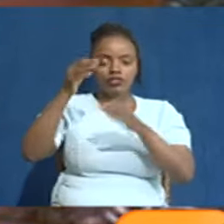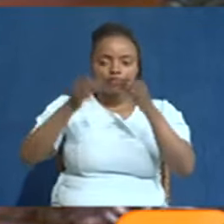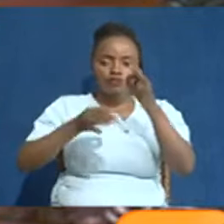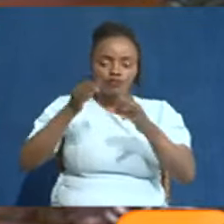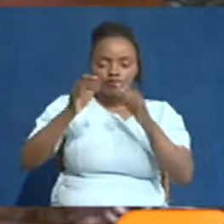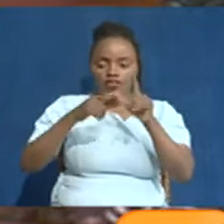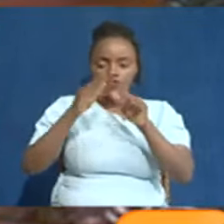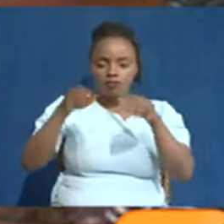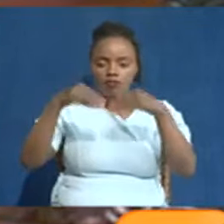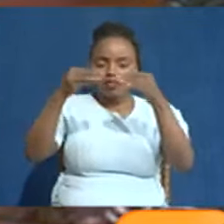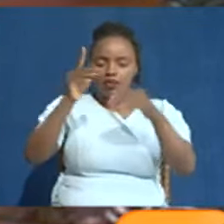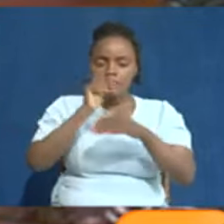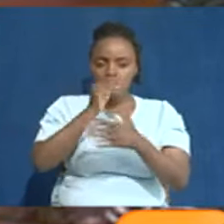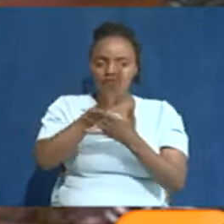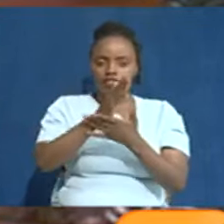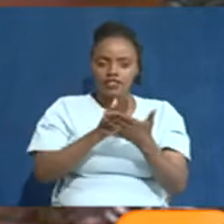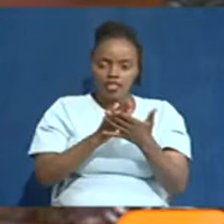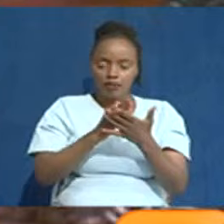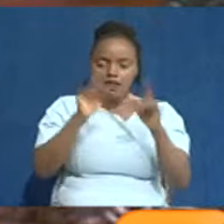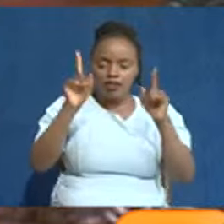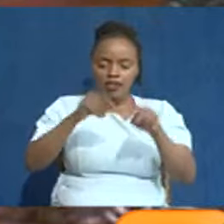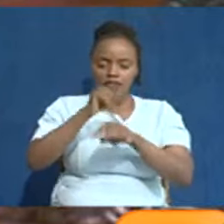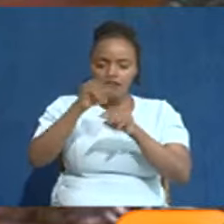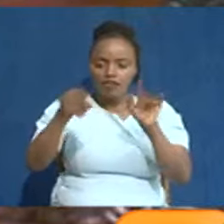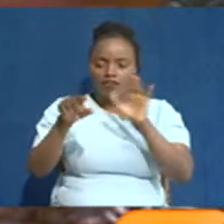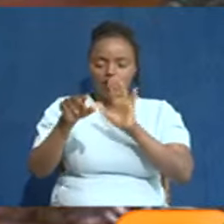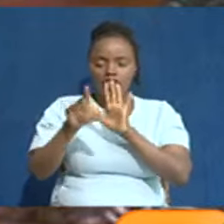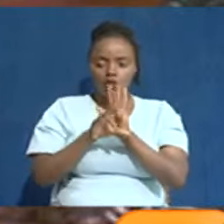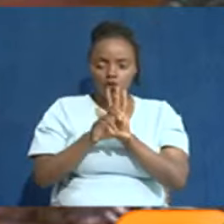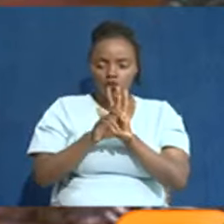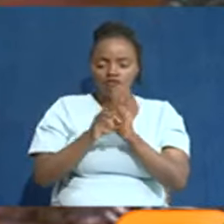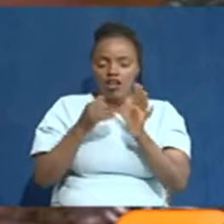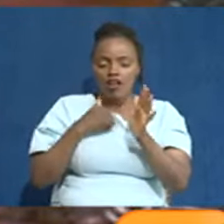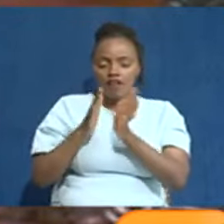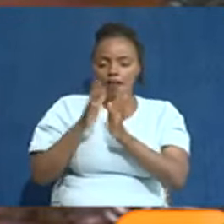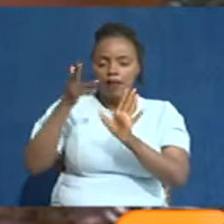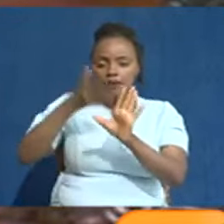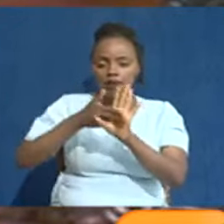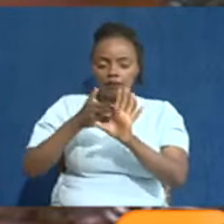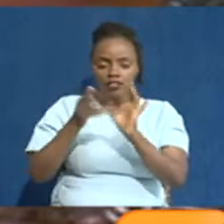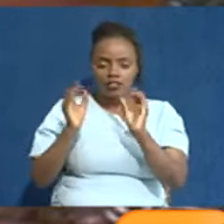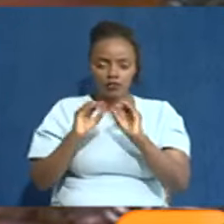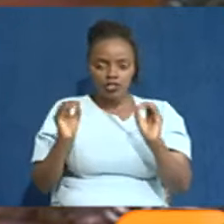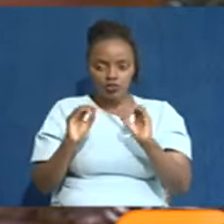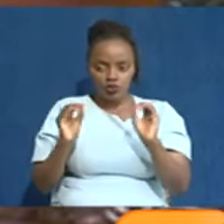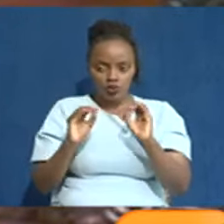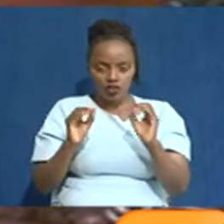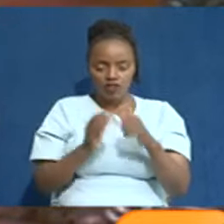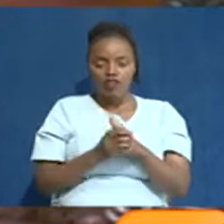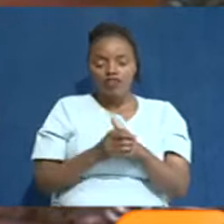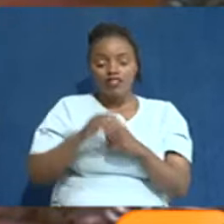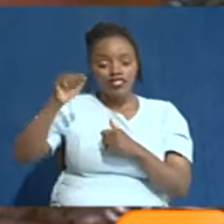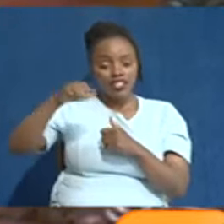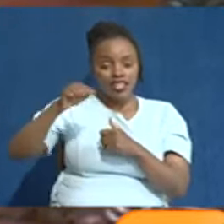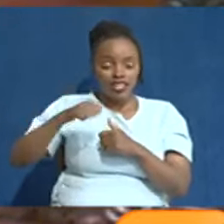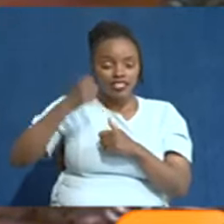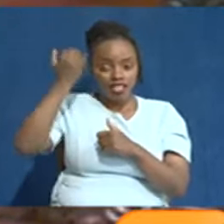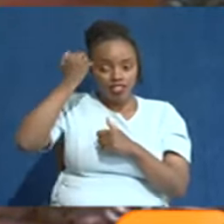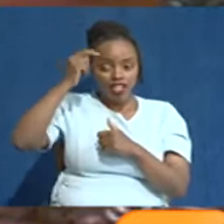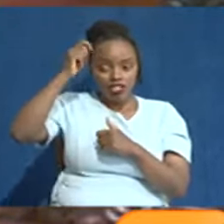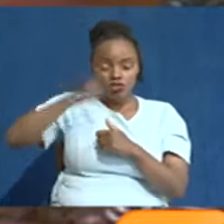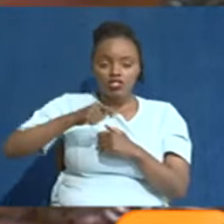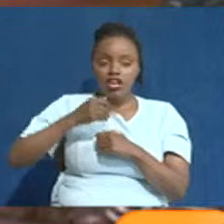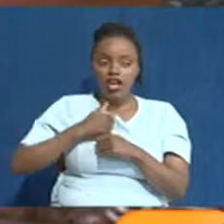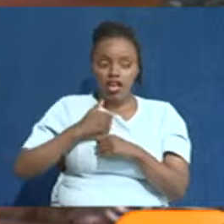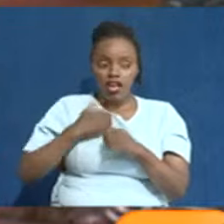issued, some nullifying laws on account of lack of public participation. And yes, the judiciary has